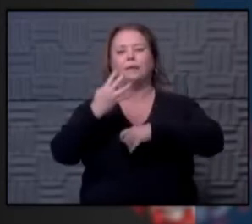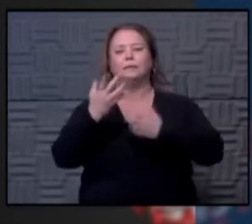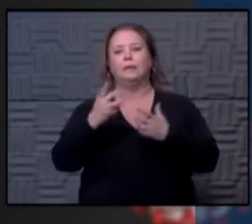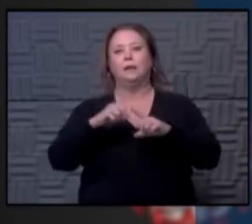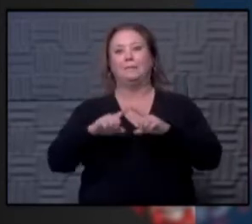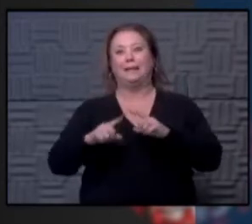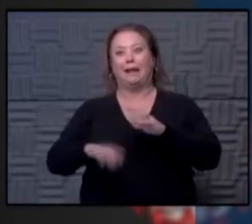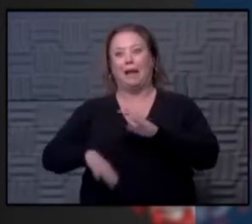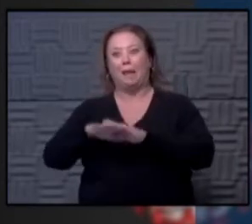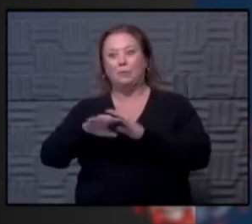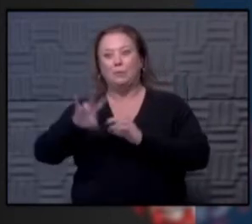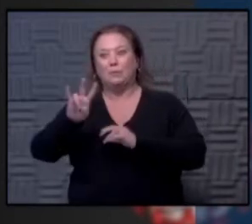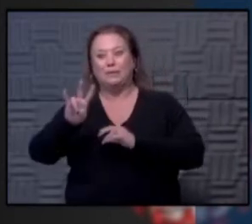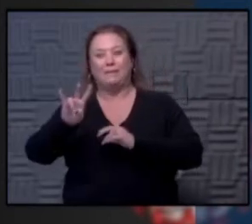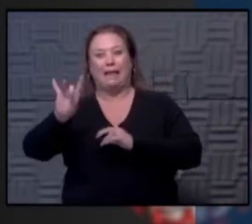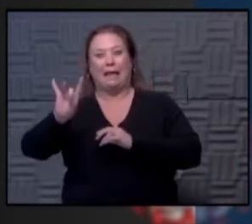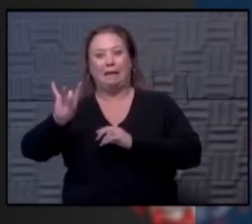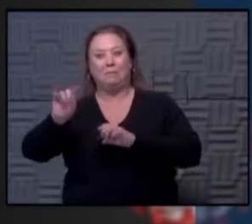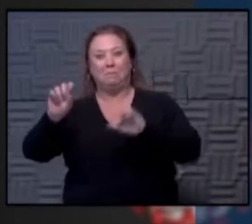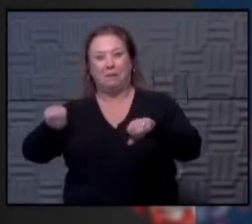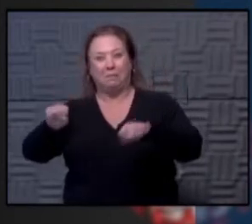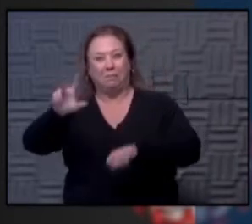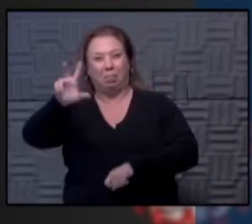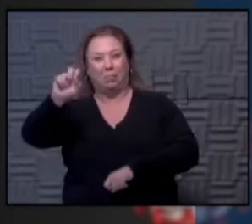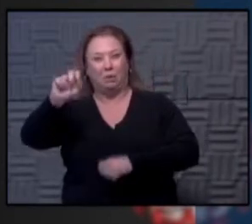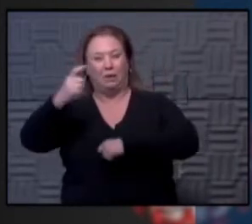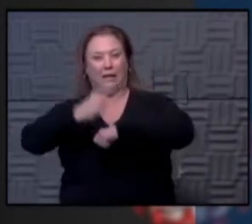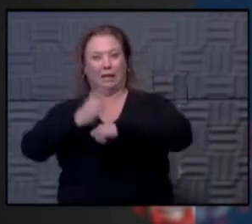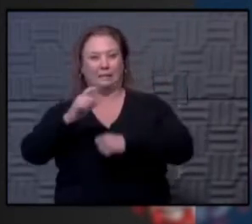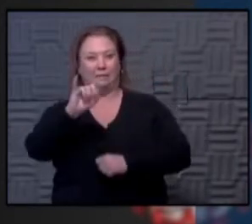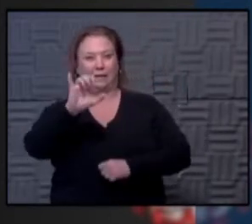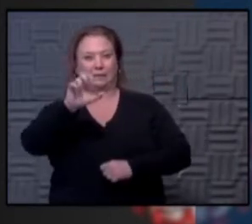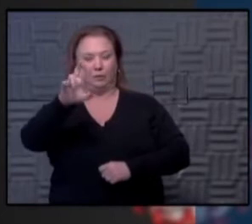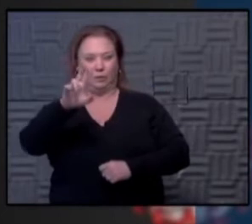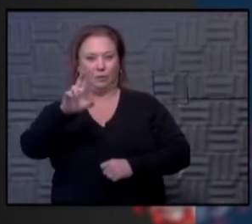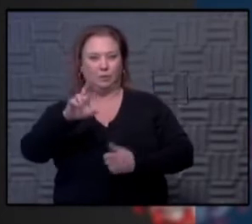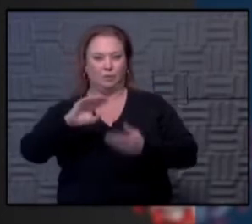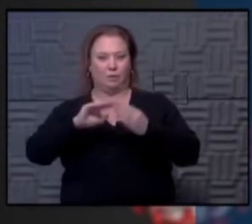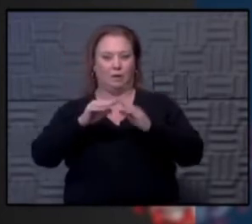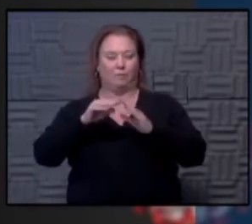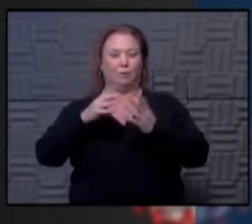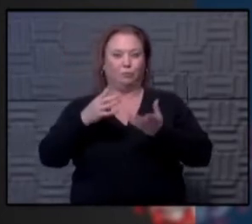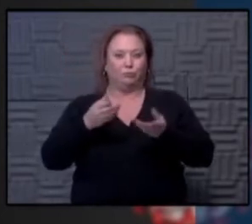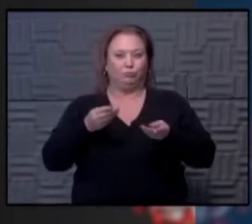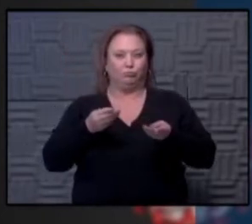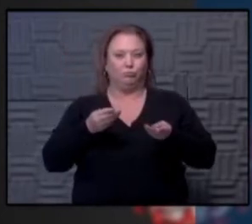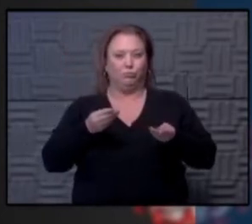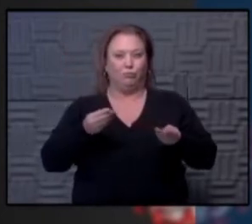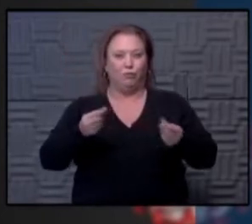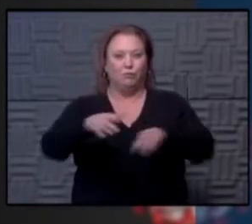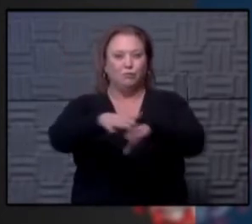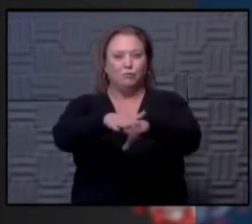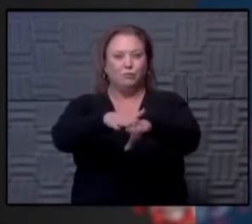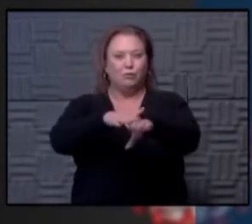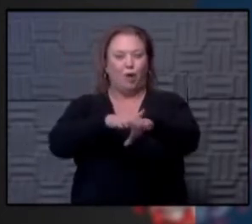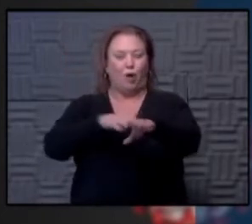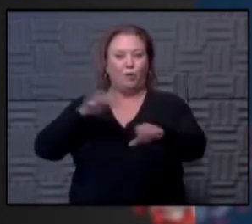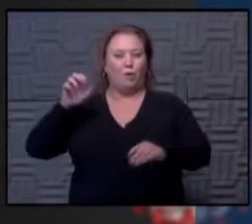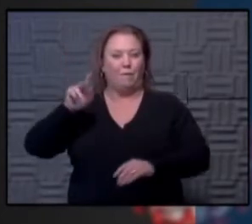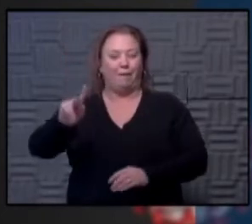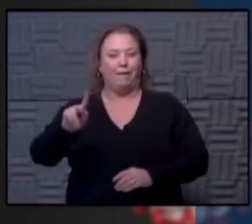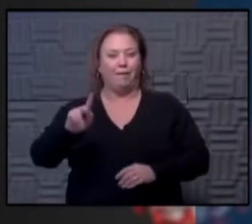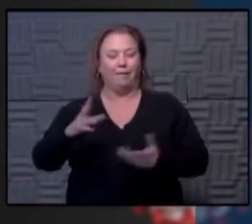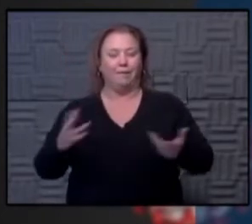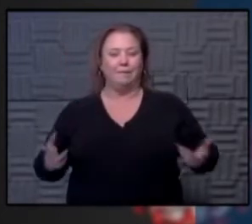as many as 30 if they're in the ICU. And so it trails off very slowly. So that's really the background, I think,